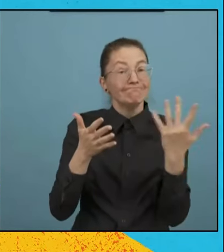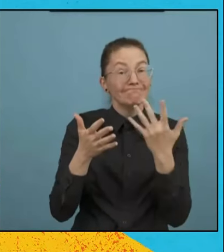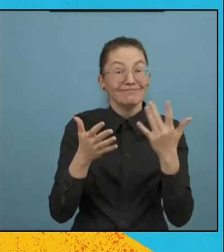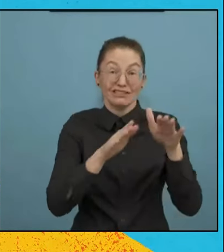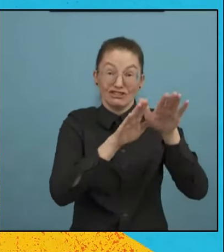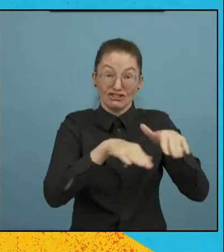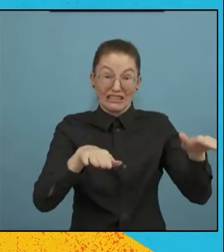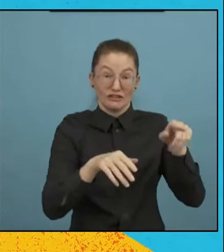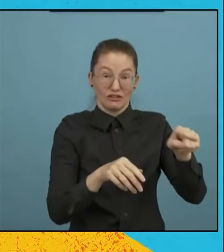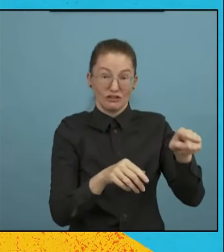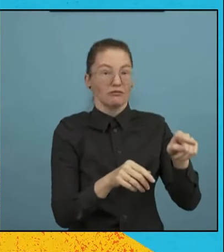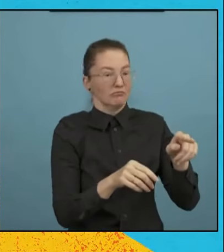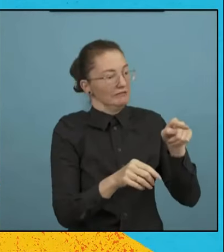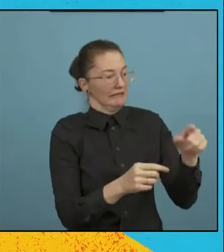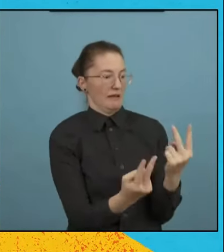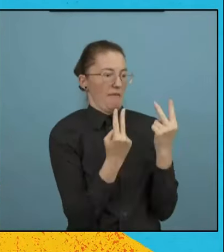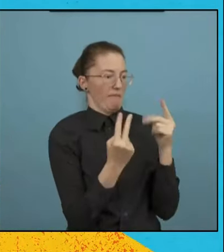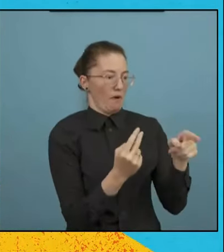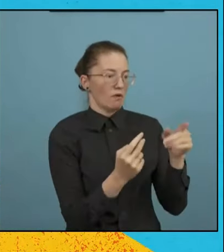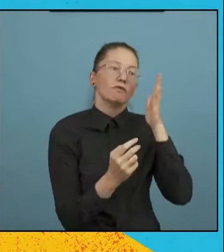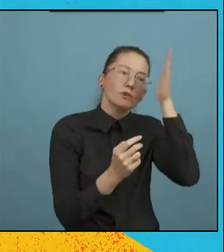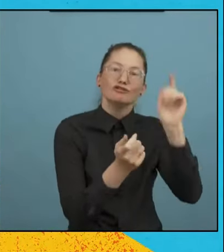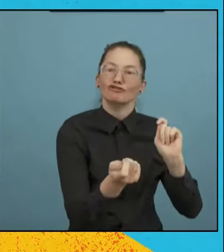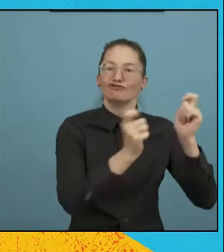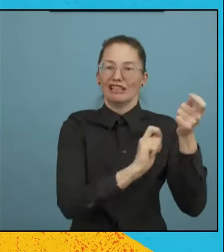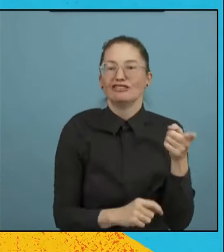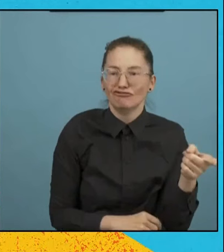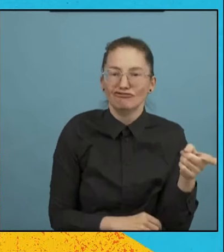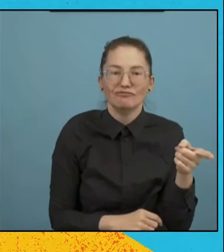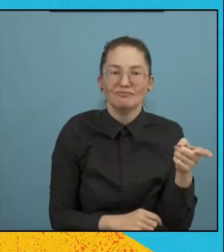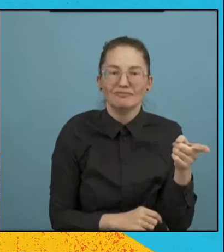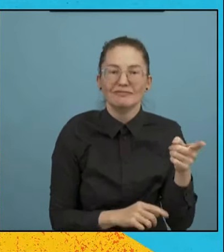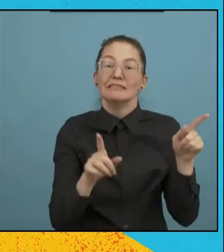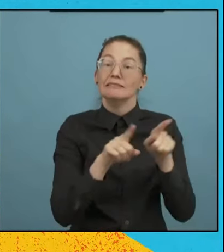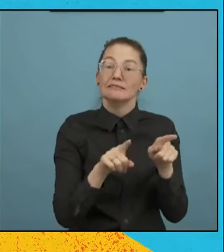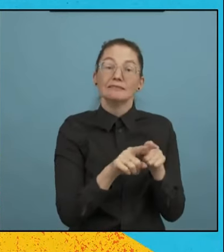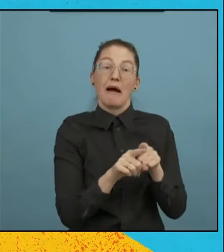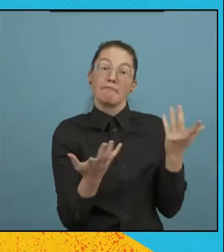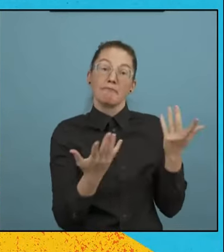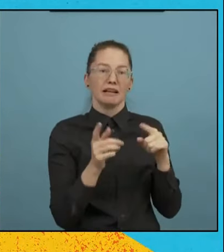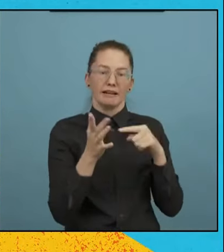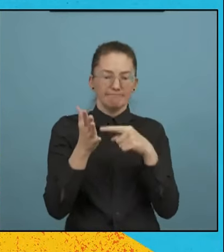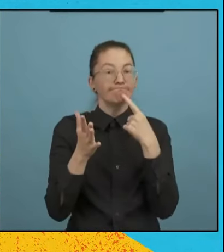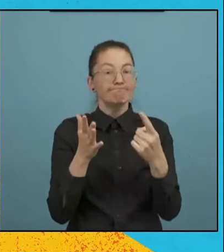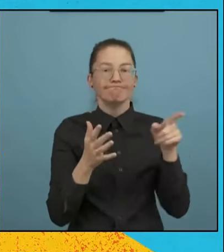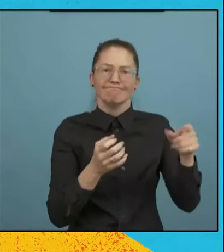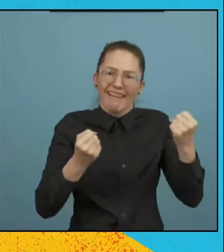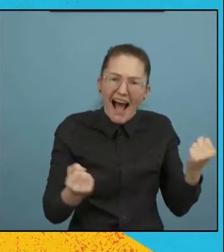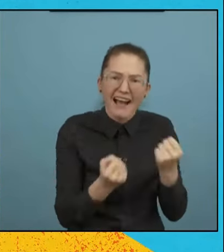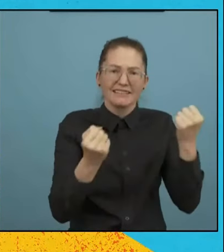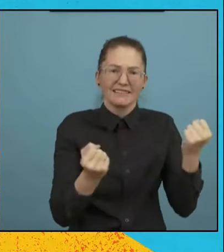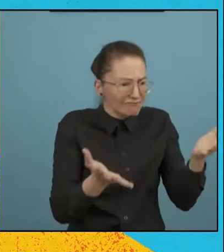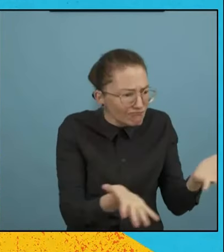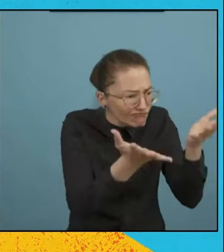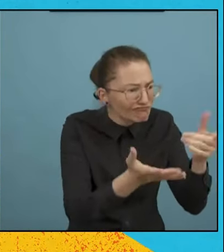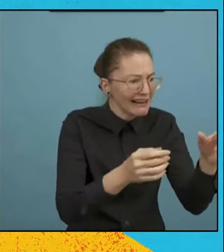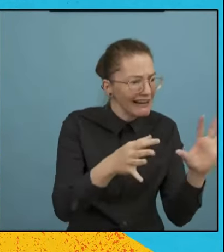Children constitute more than 30% of the world population, yet their participation is still very much ad hoc.